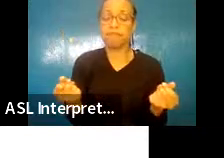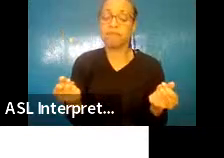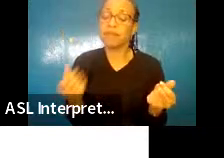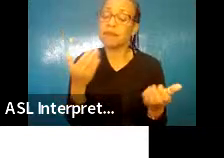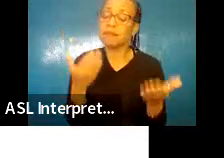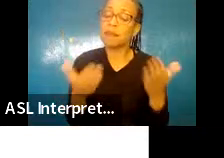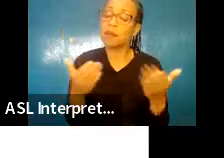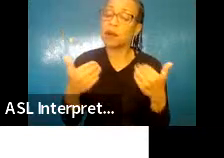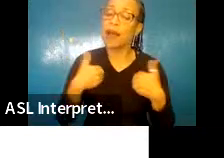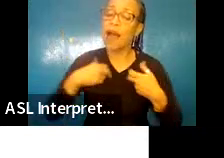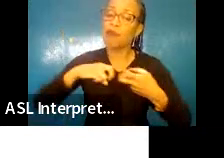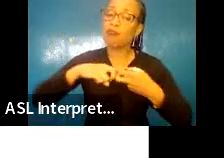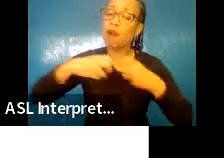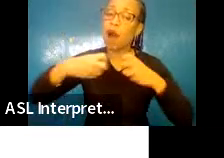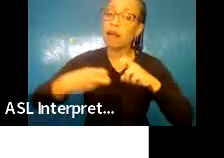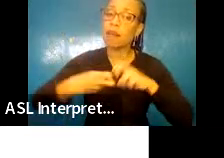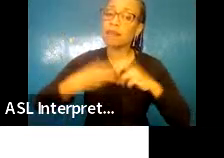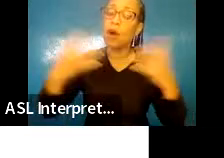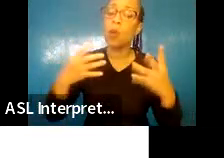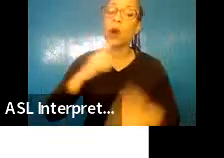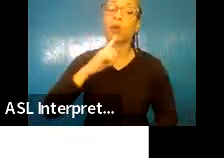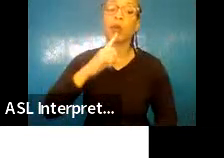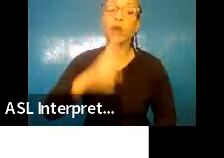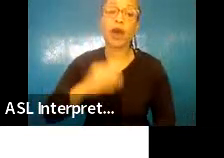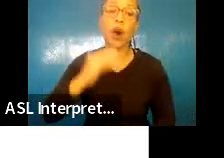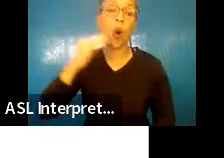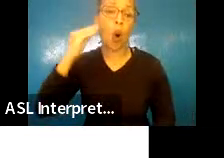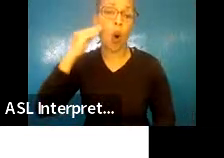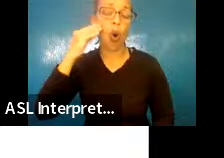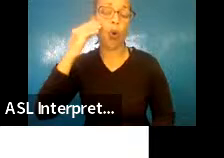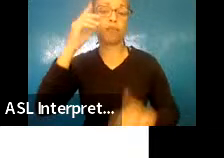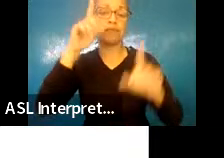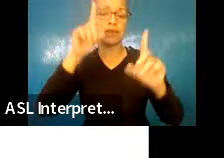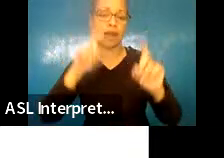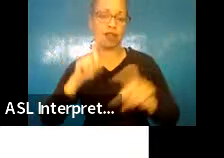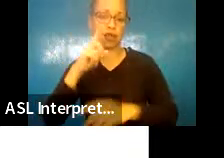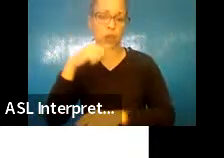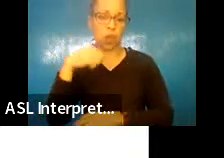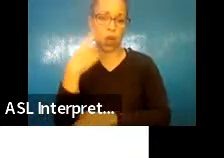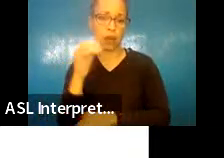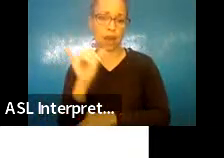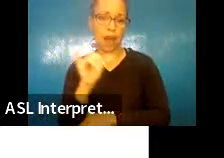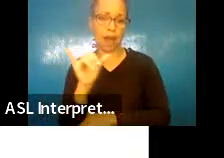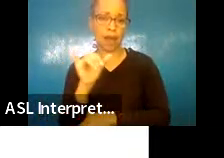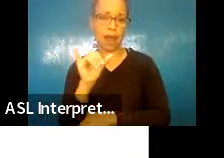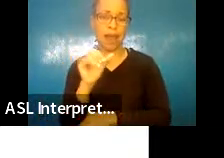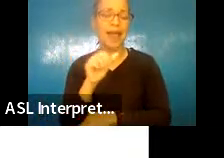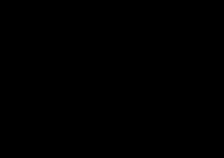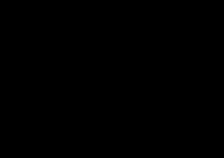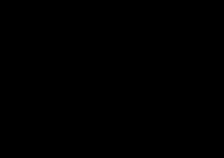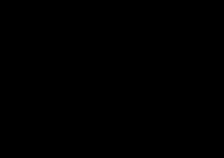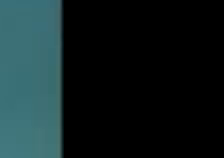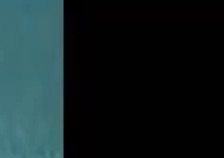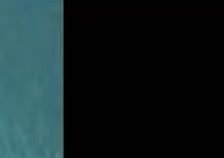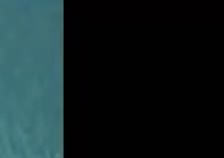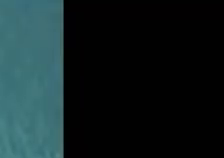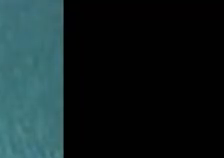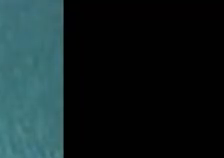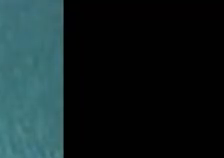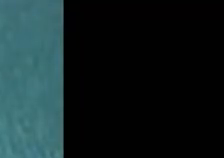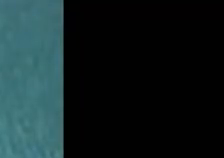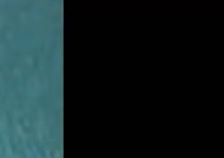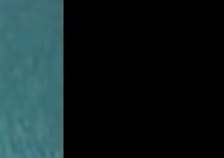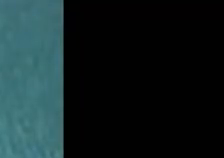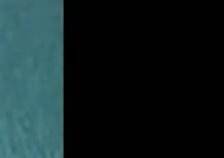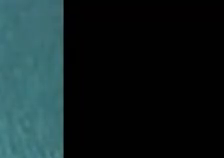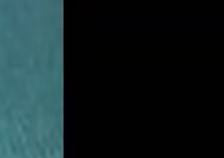with having what real home tests may be about, because not just lower income but and uninsured, but other people aren't going